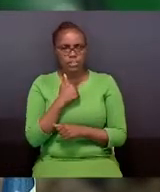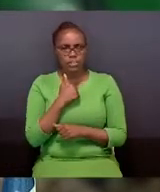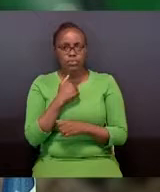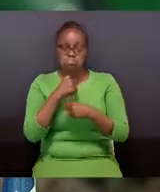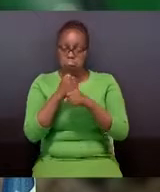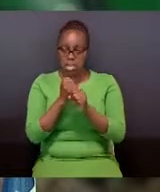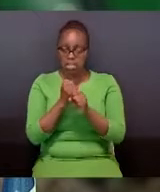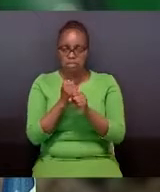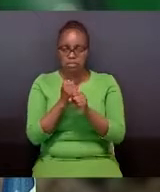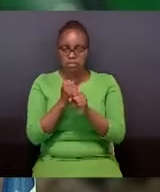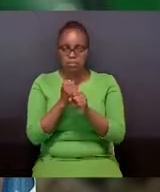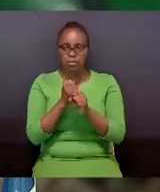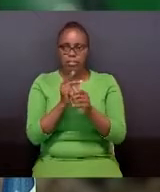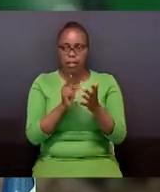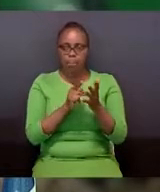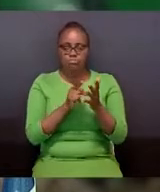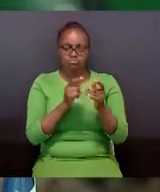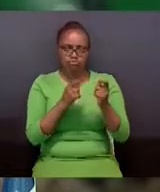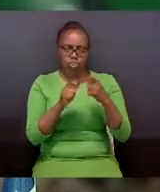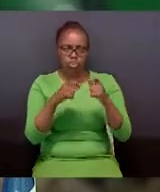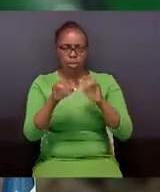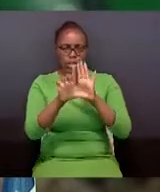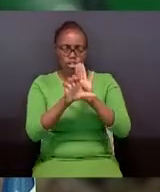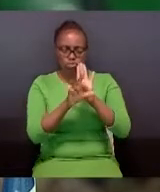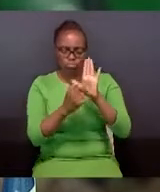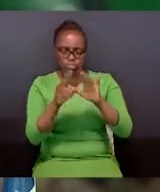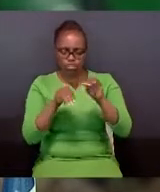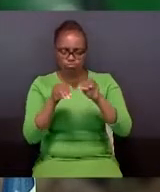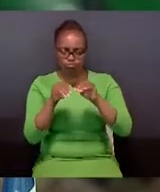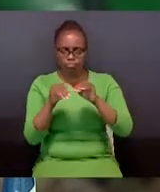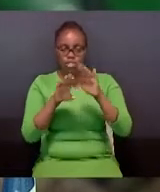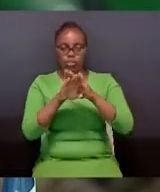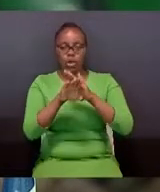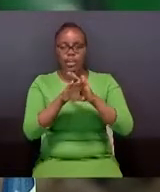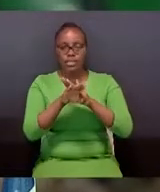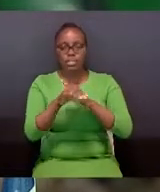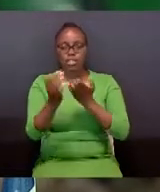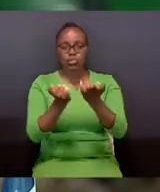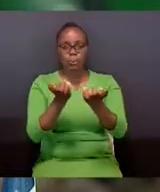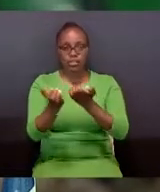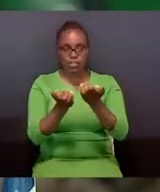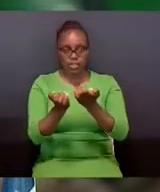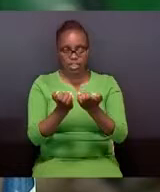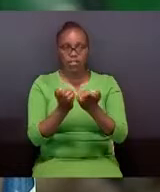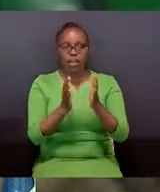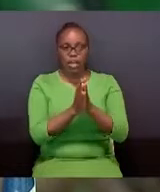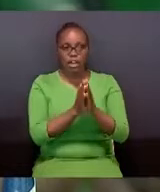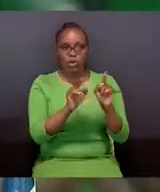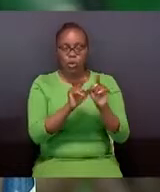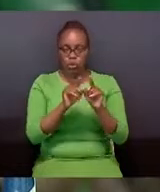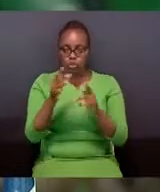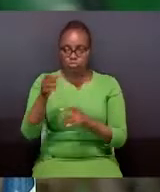made procurement laws of access to business and put